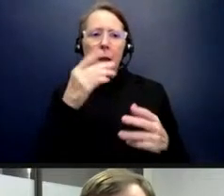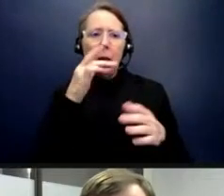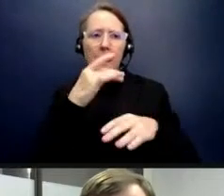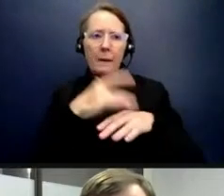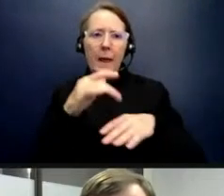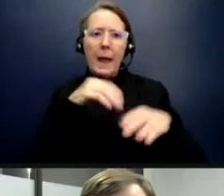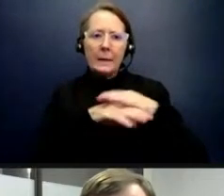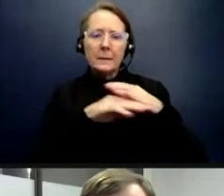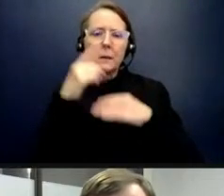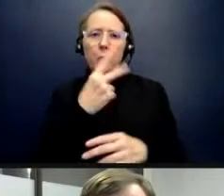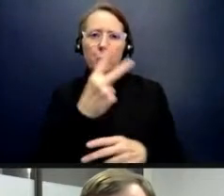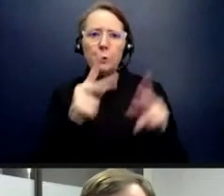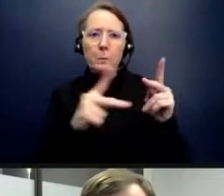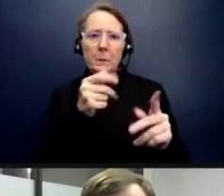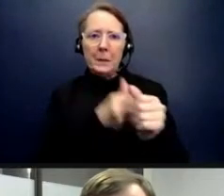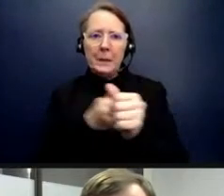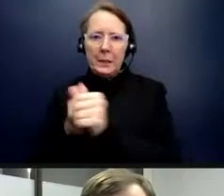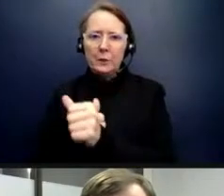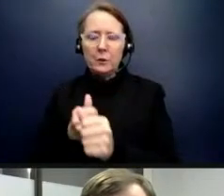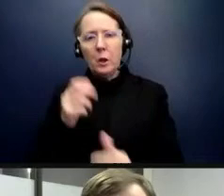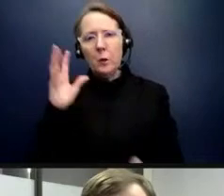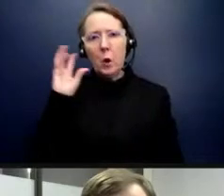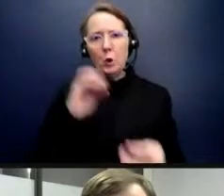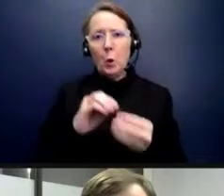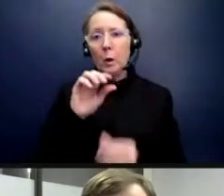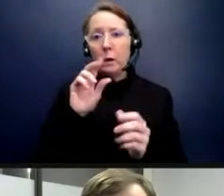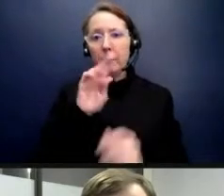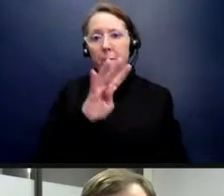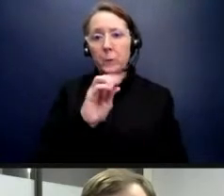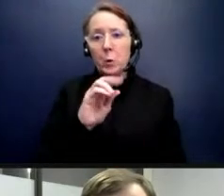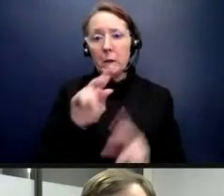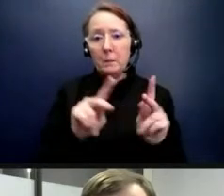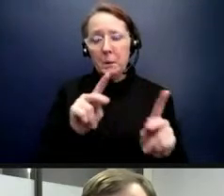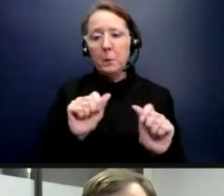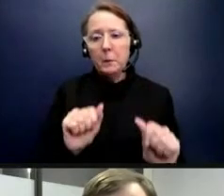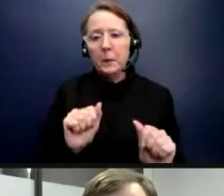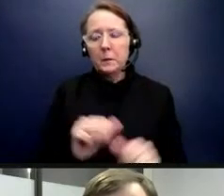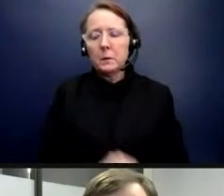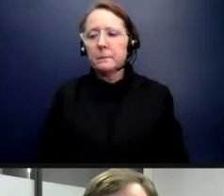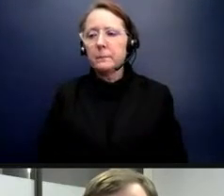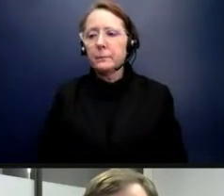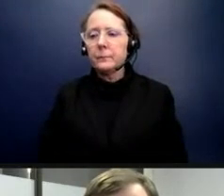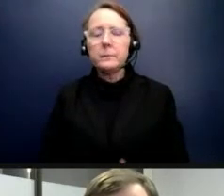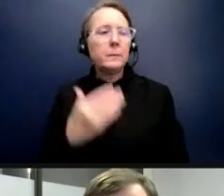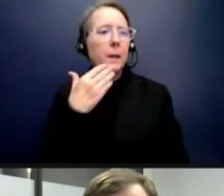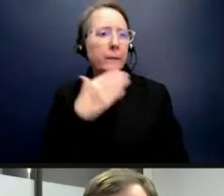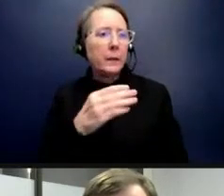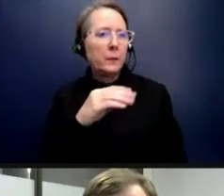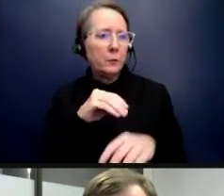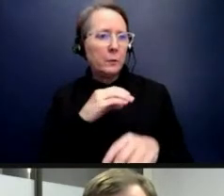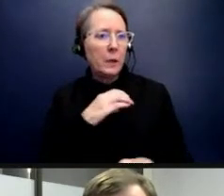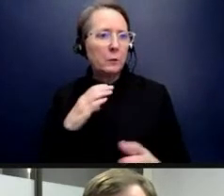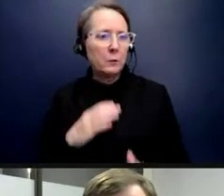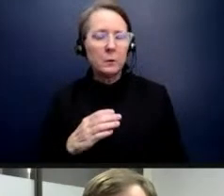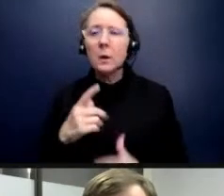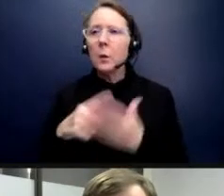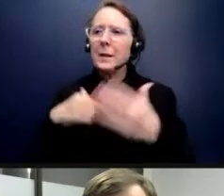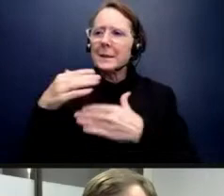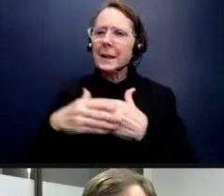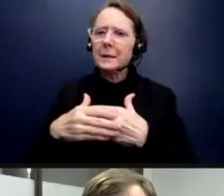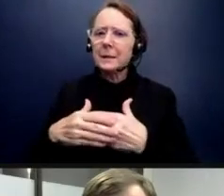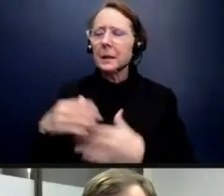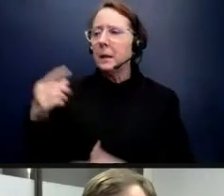remember. Yeah. Thank you, Councillor. Okay, what next? That would